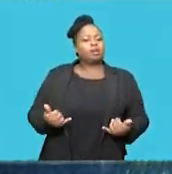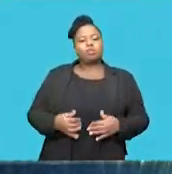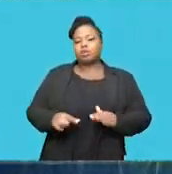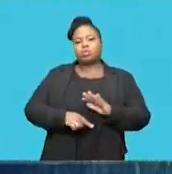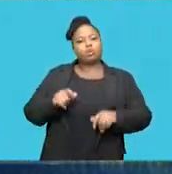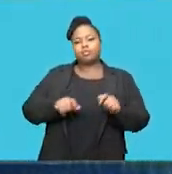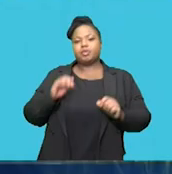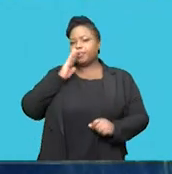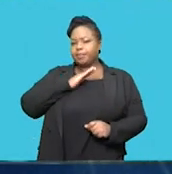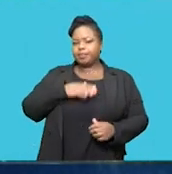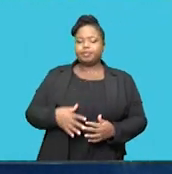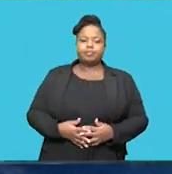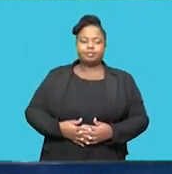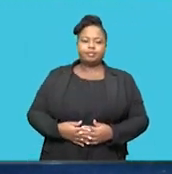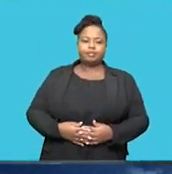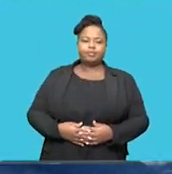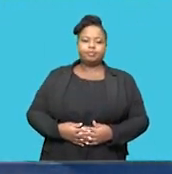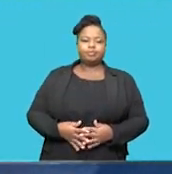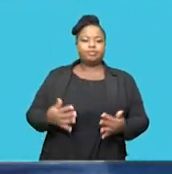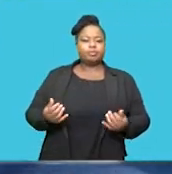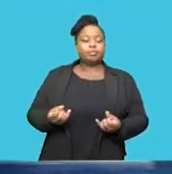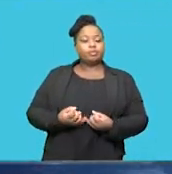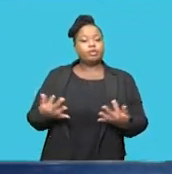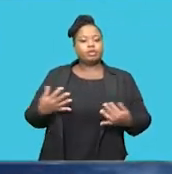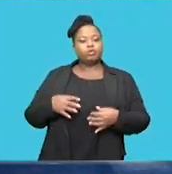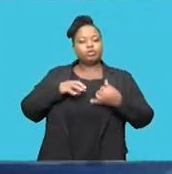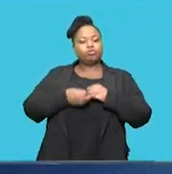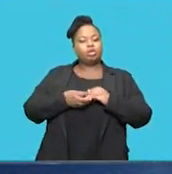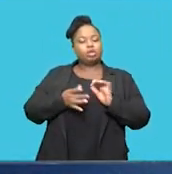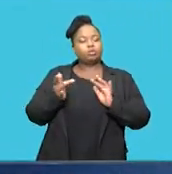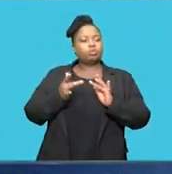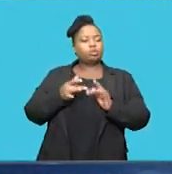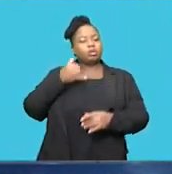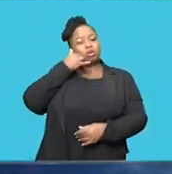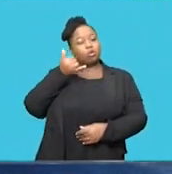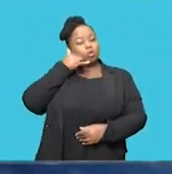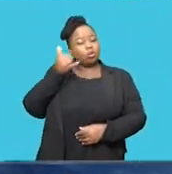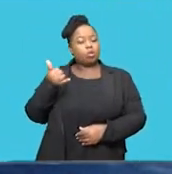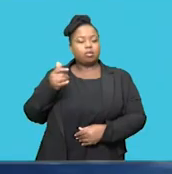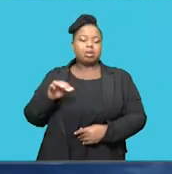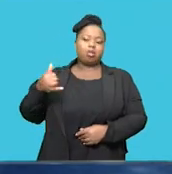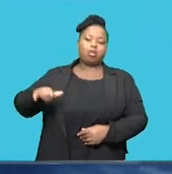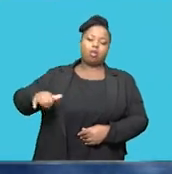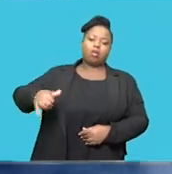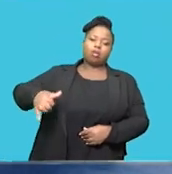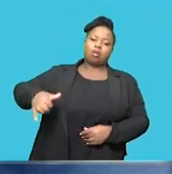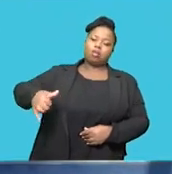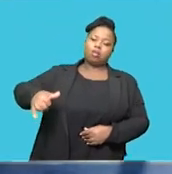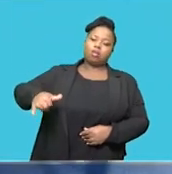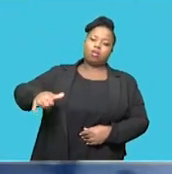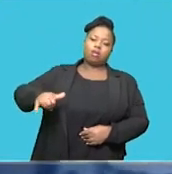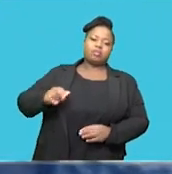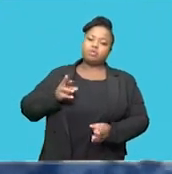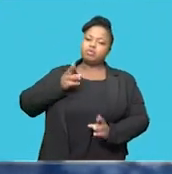local people. Siwenzile amalinge okutsalela umnikazi wendawo kodwa umnxeba wakhe uye waqhubeka